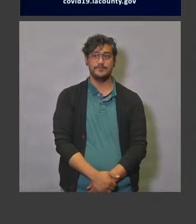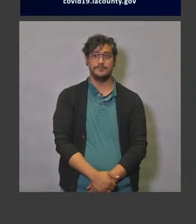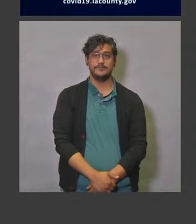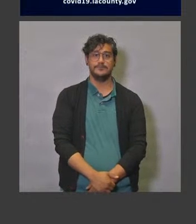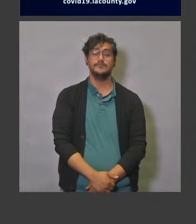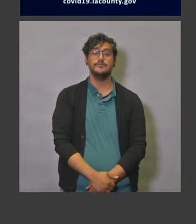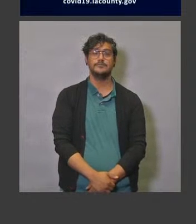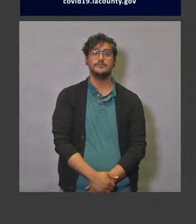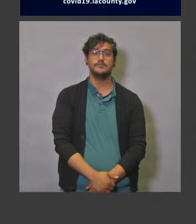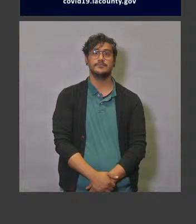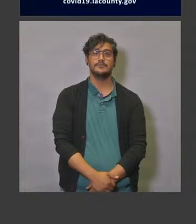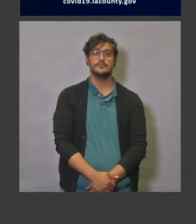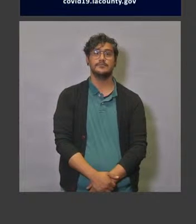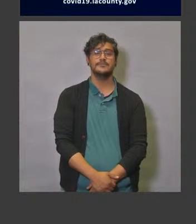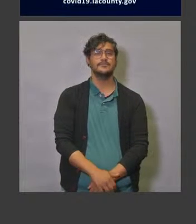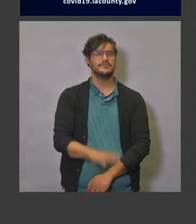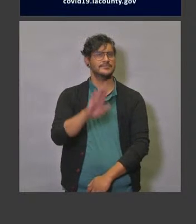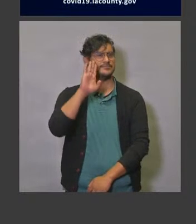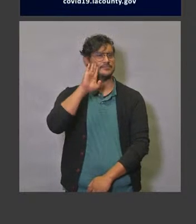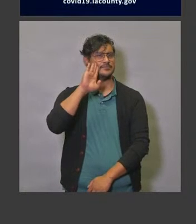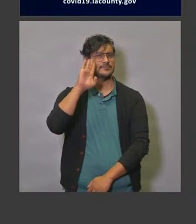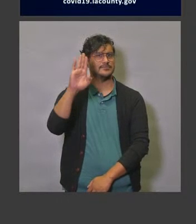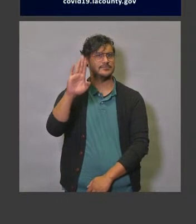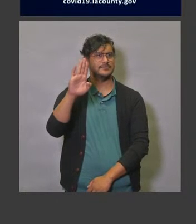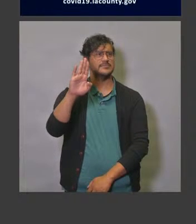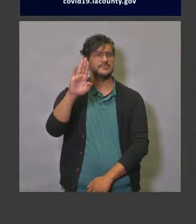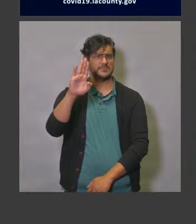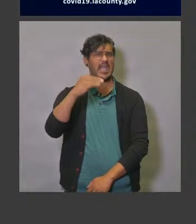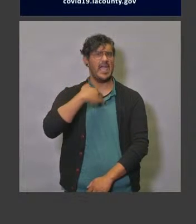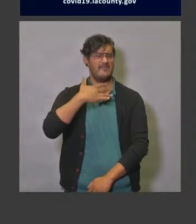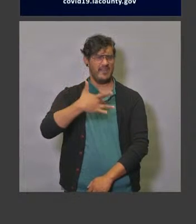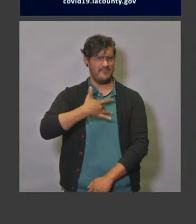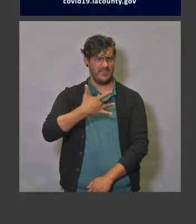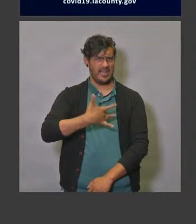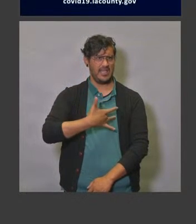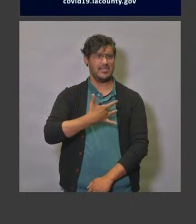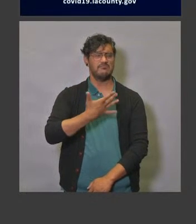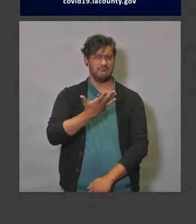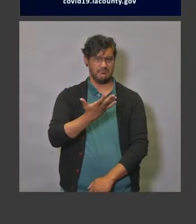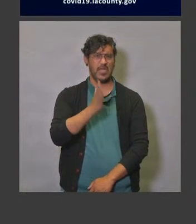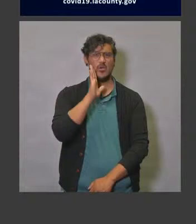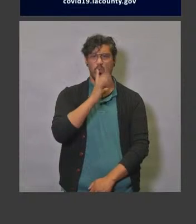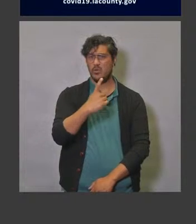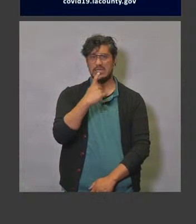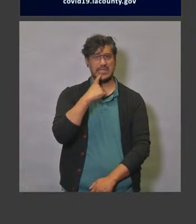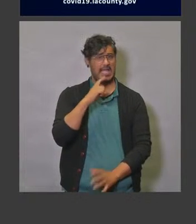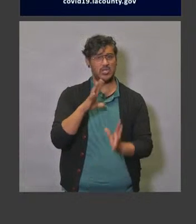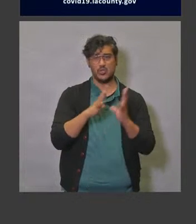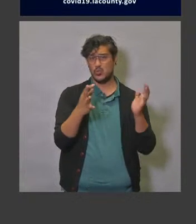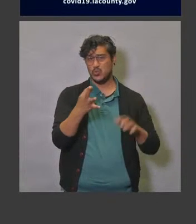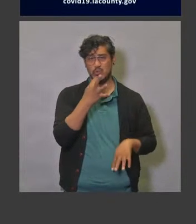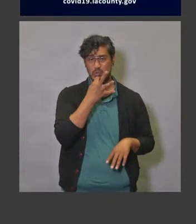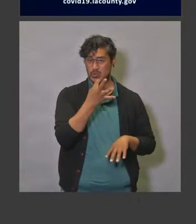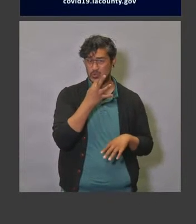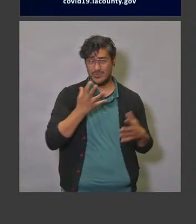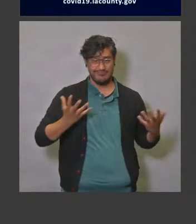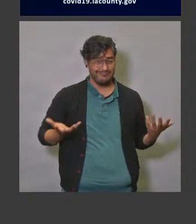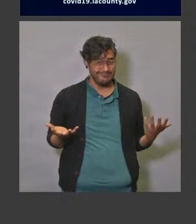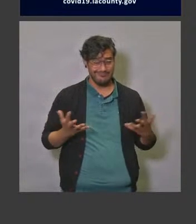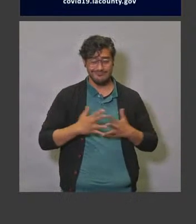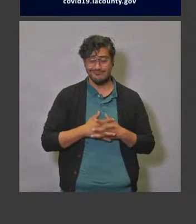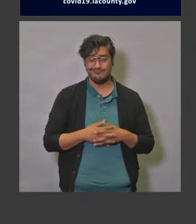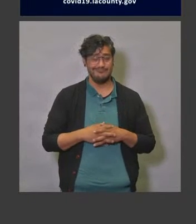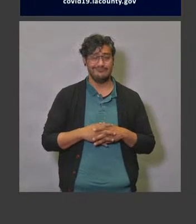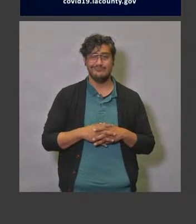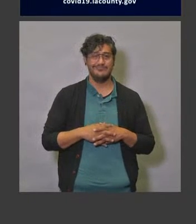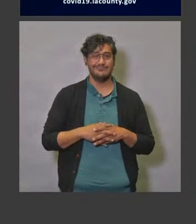ahead. Hi, I have a couple, and I have a feeling you're going to say for both of these that it's too soon to say. So then let me get through this, and then I